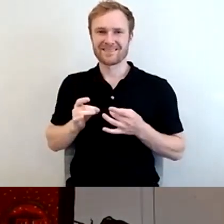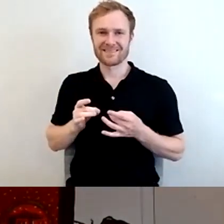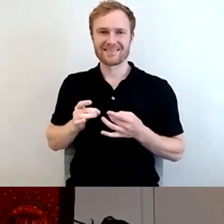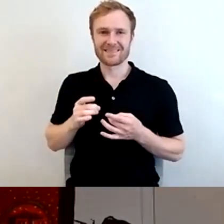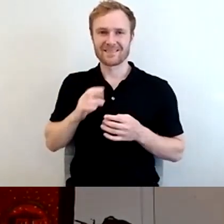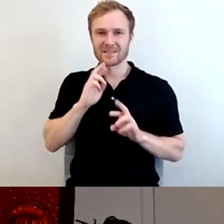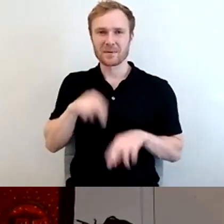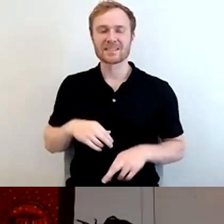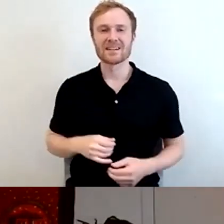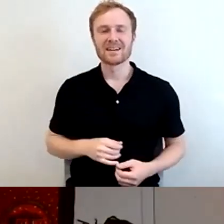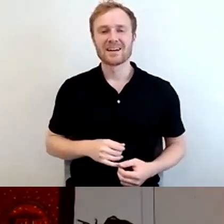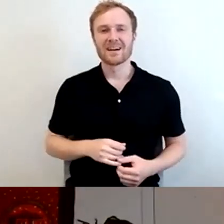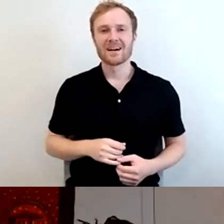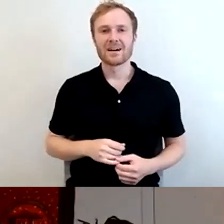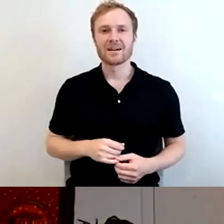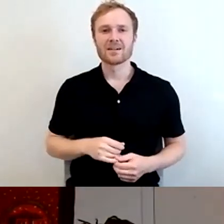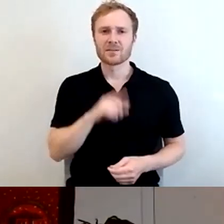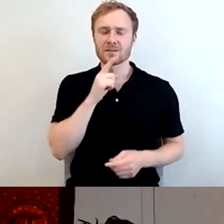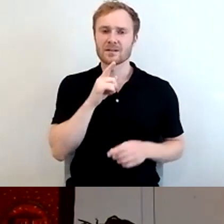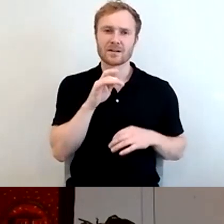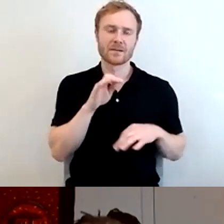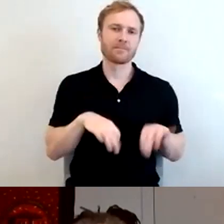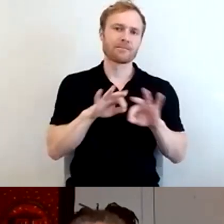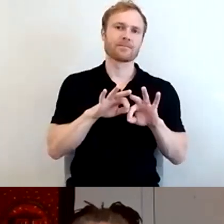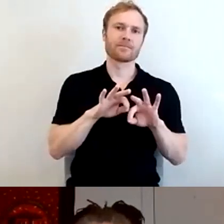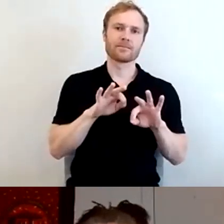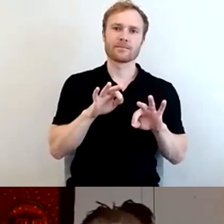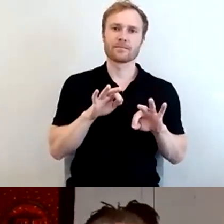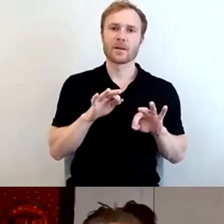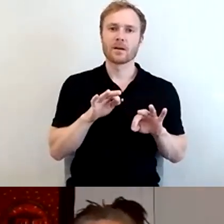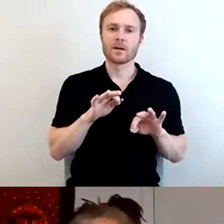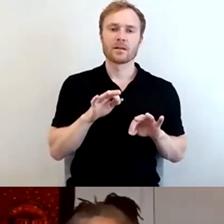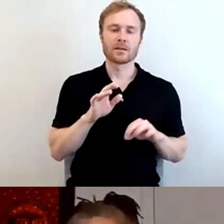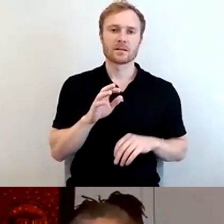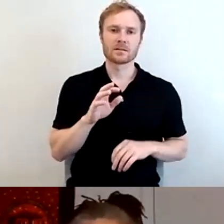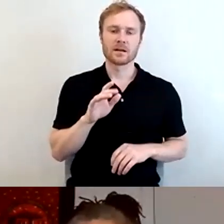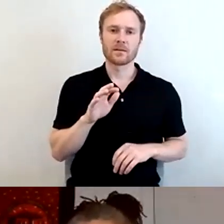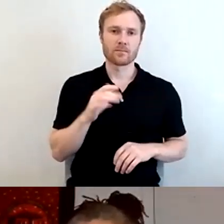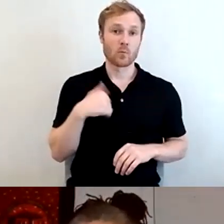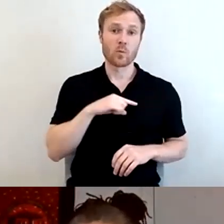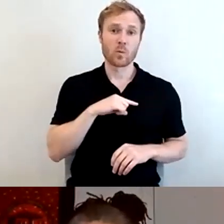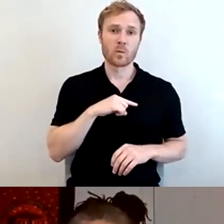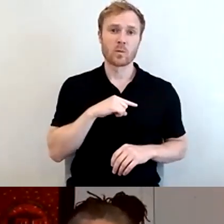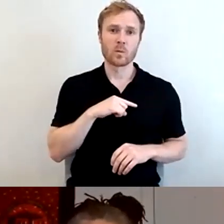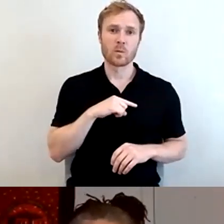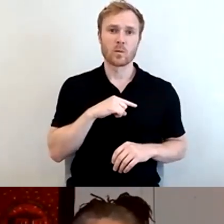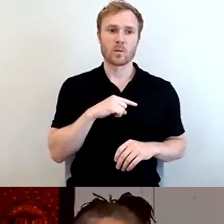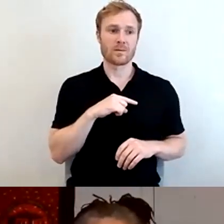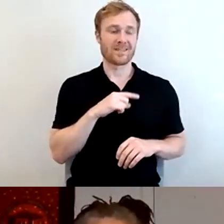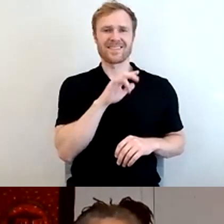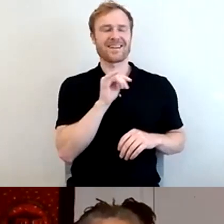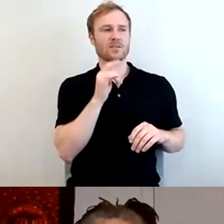is integral, really, really important that we remove that